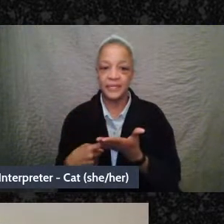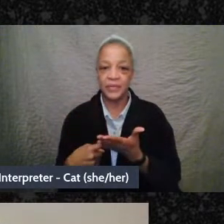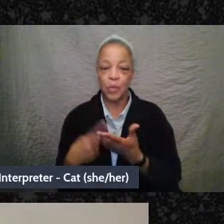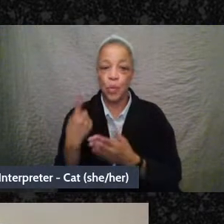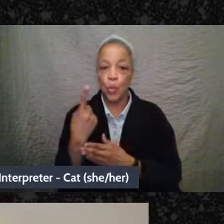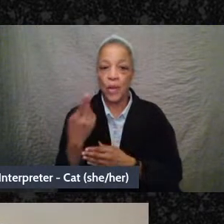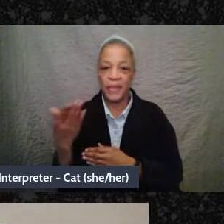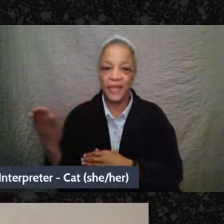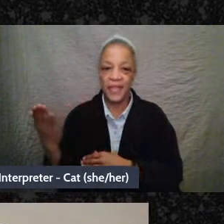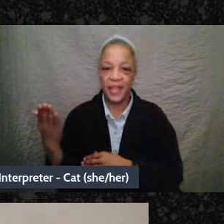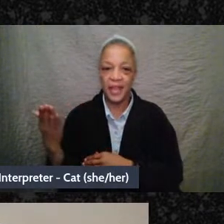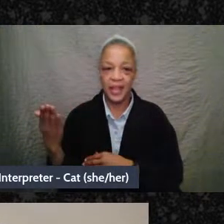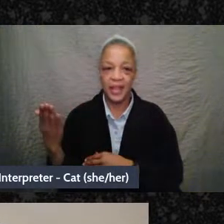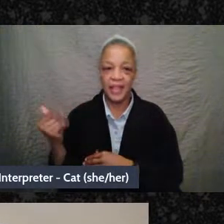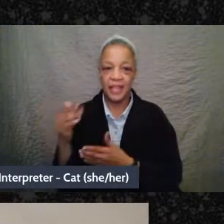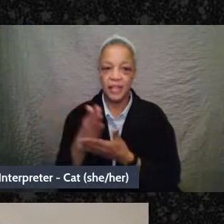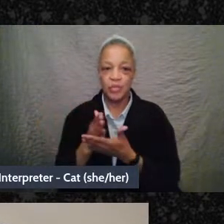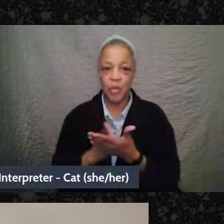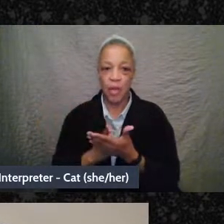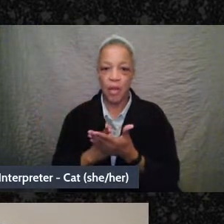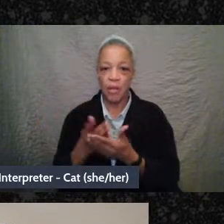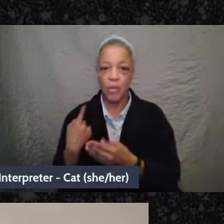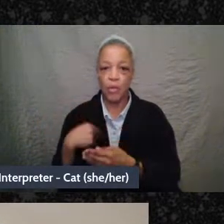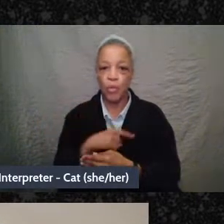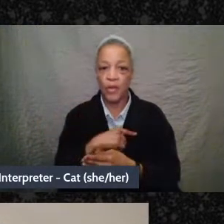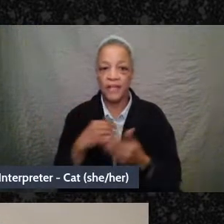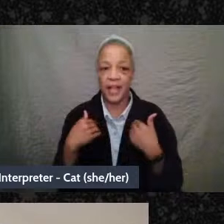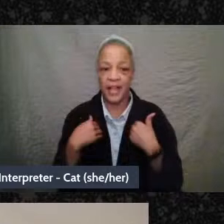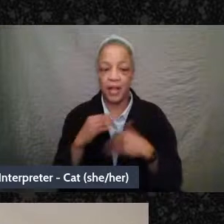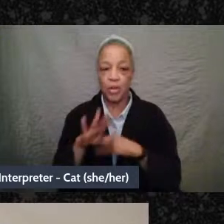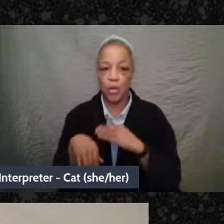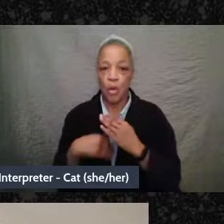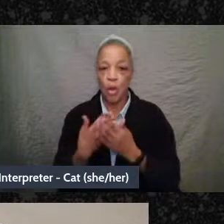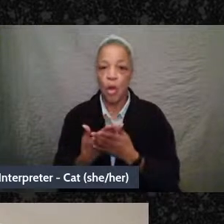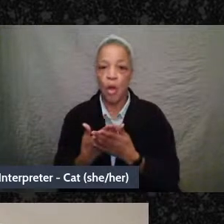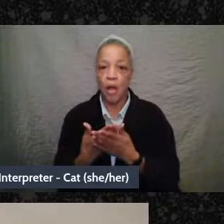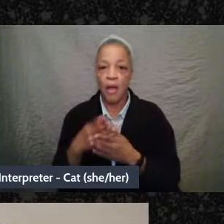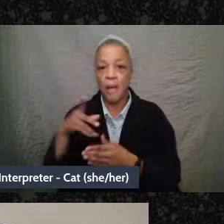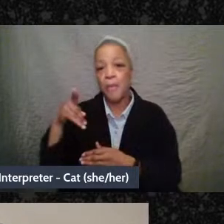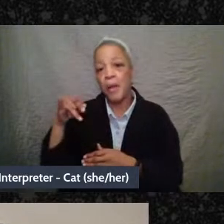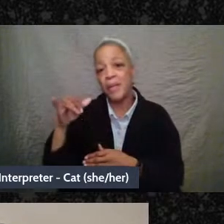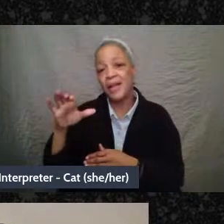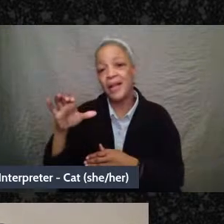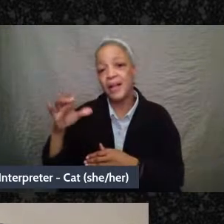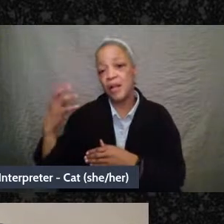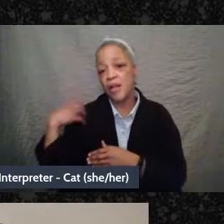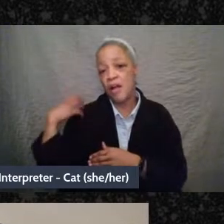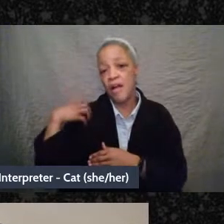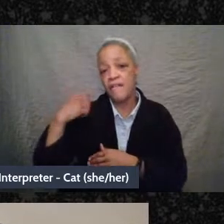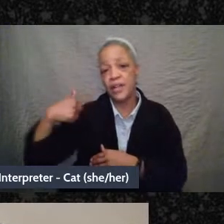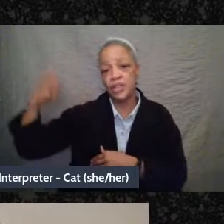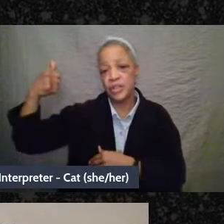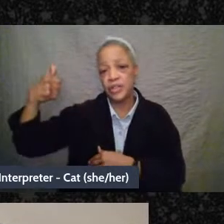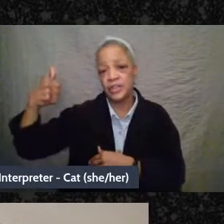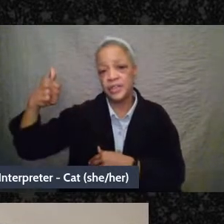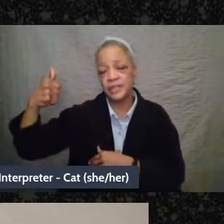this piece where we've had all these public officials and other important people,